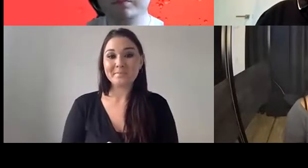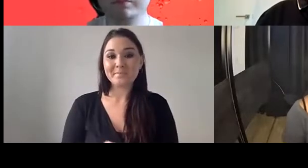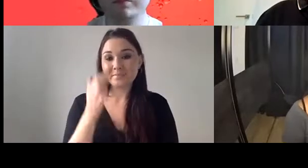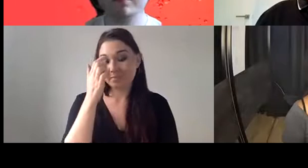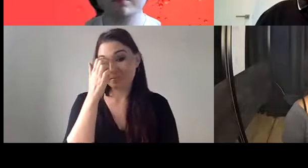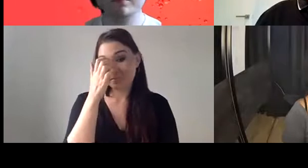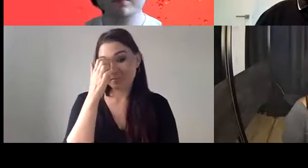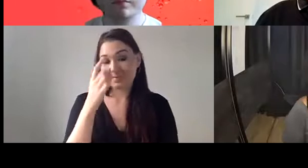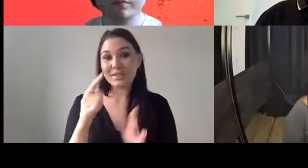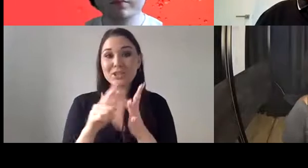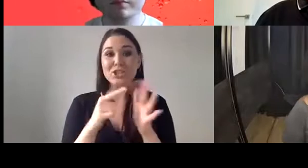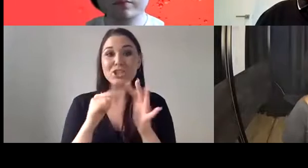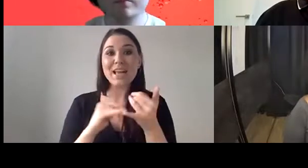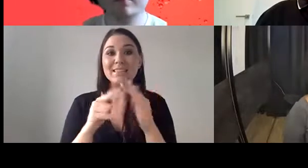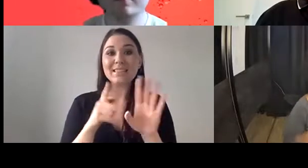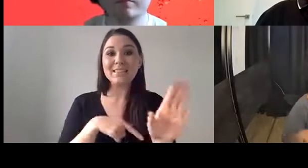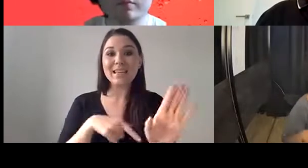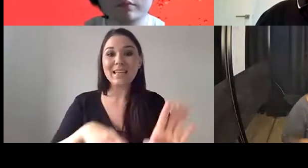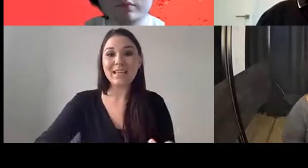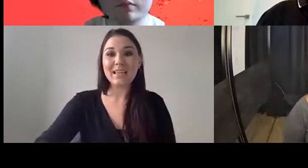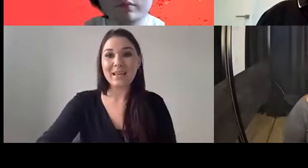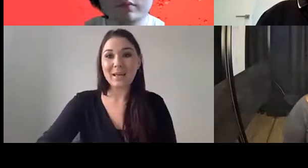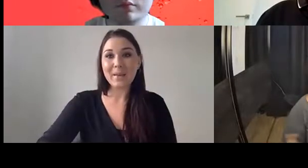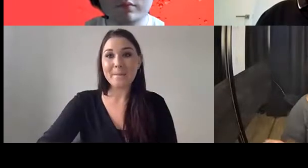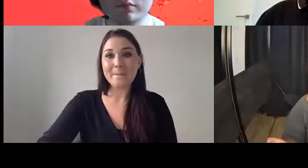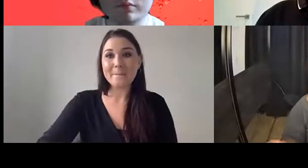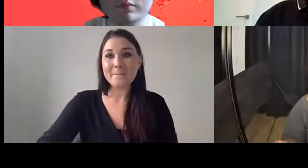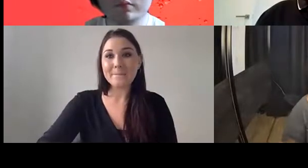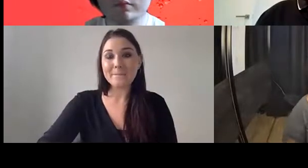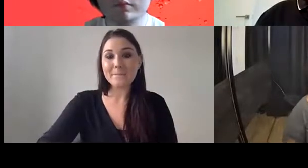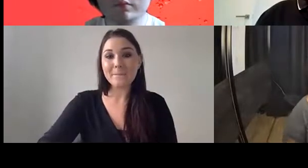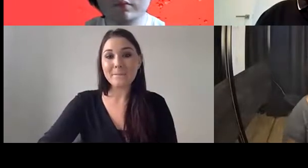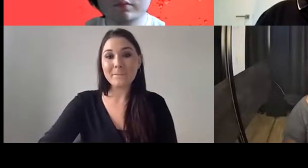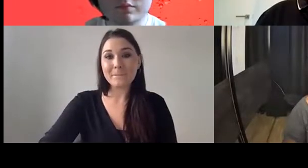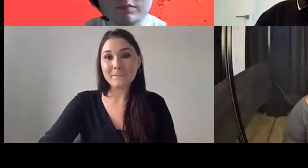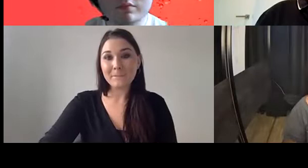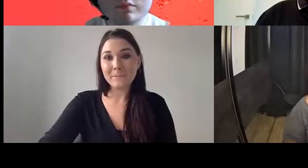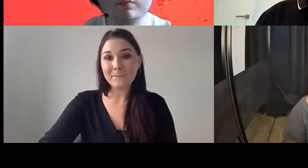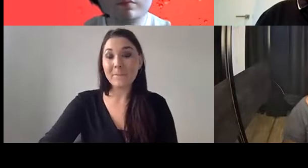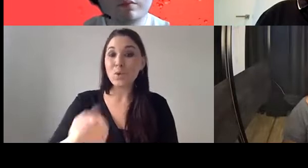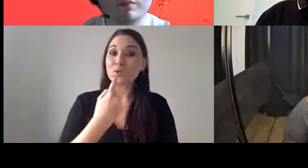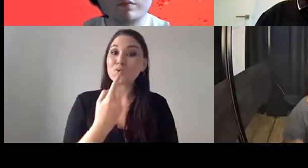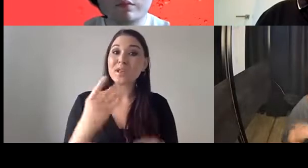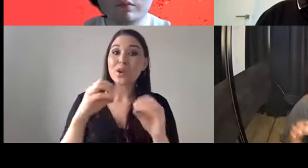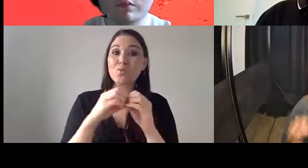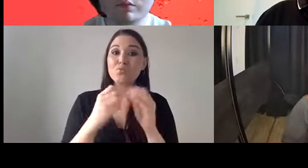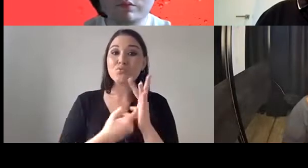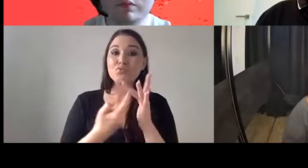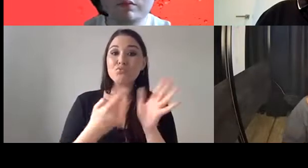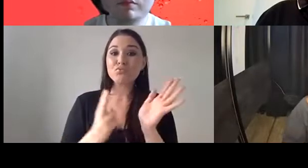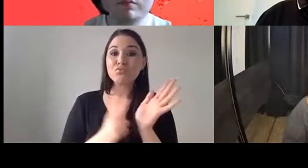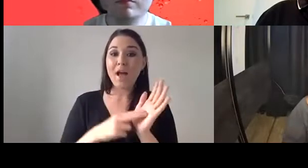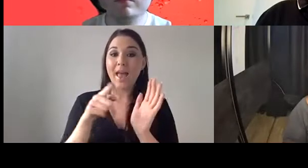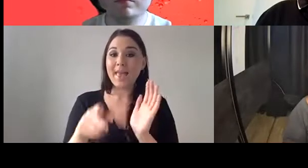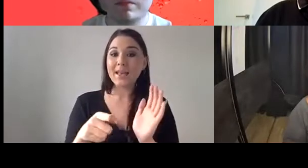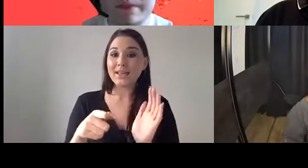There is also, more generally, I think what you were saying, Brian, at the beginning, which was we need to focus on